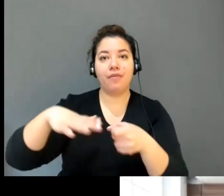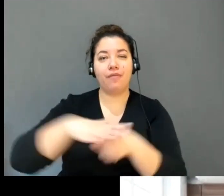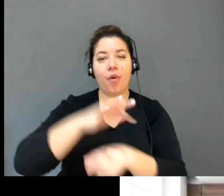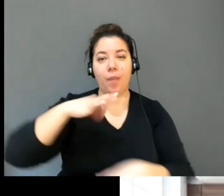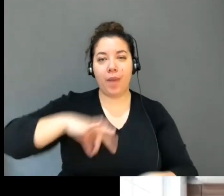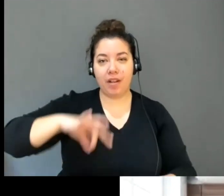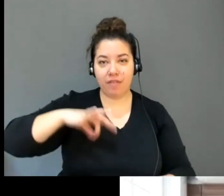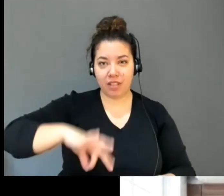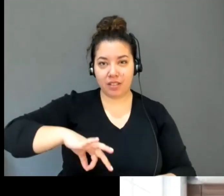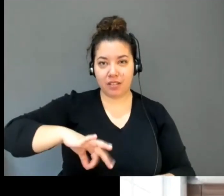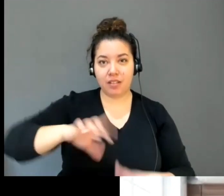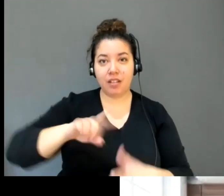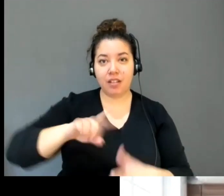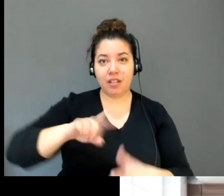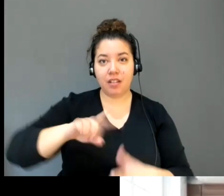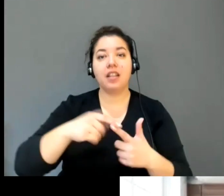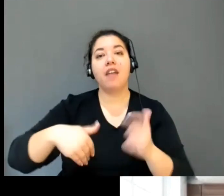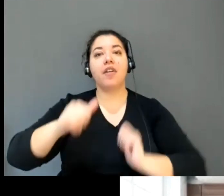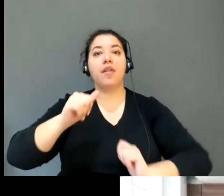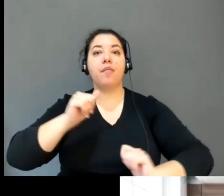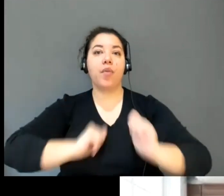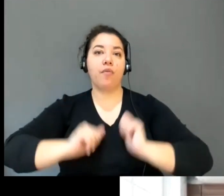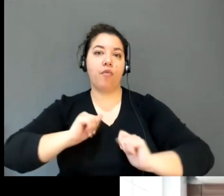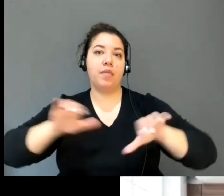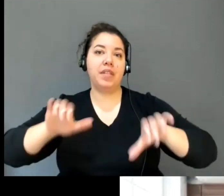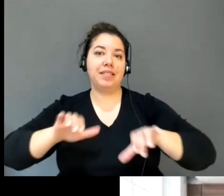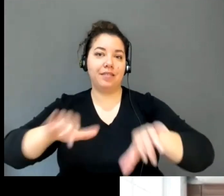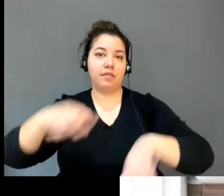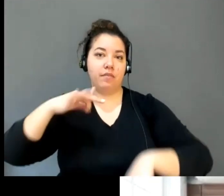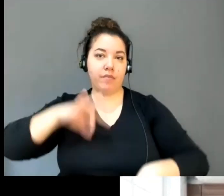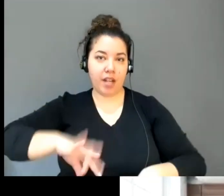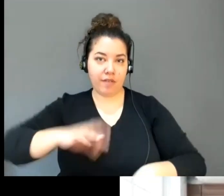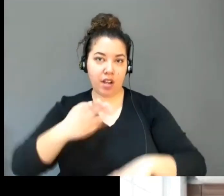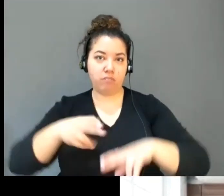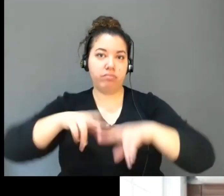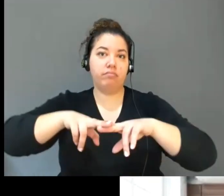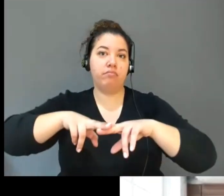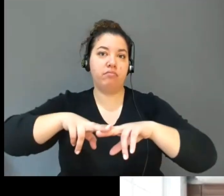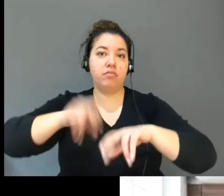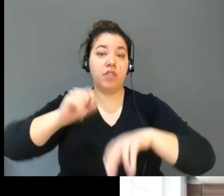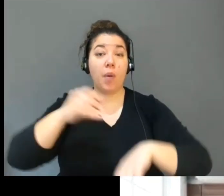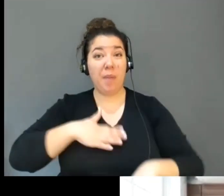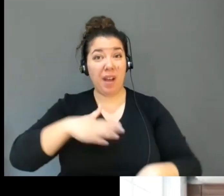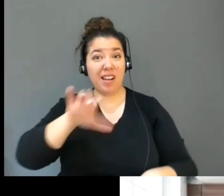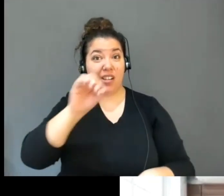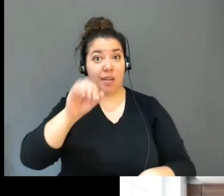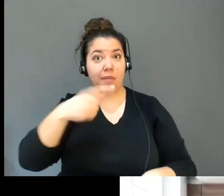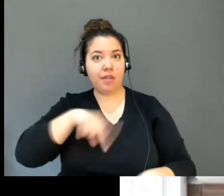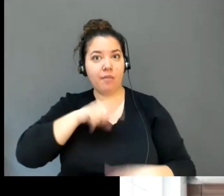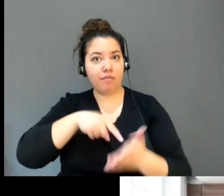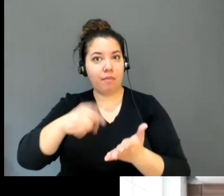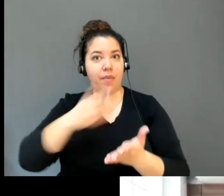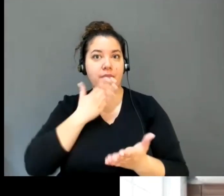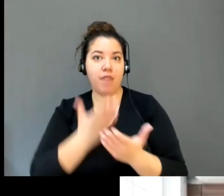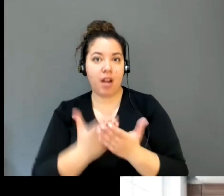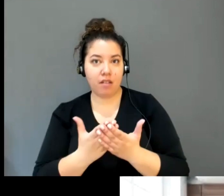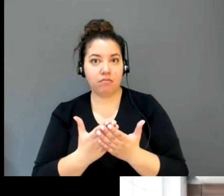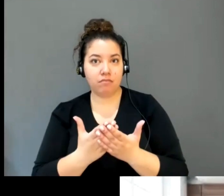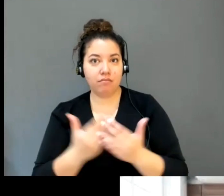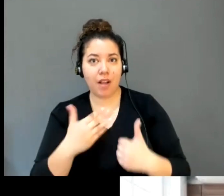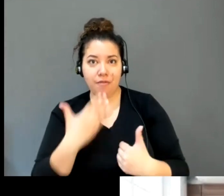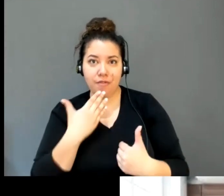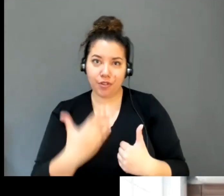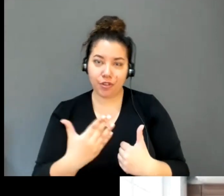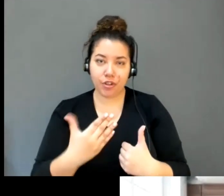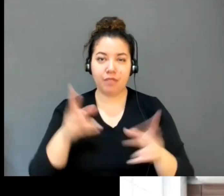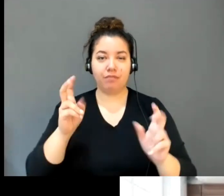then there's a performance benefit based on that. And I'll tell you, my company pays very well. We've got a very aggressive